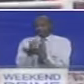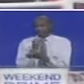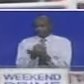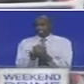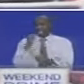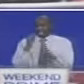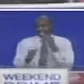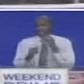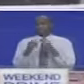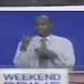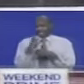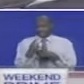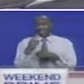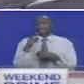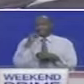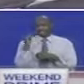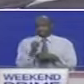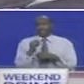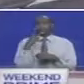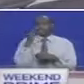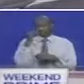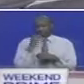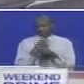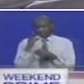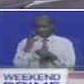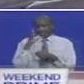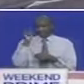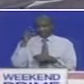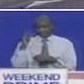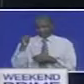of January 2014. Ben Kitili, KTN.